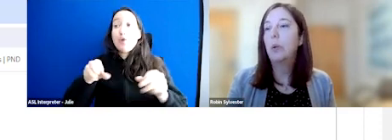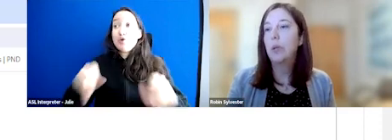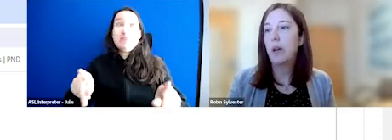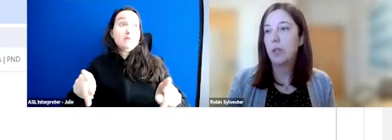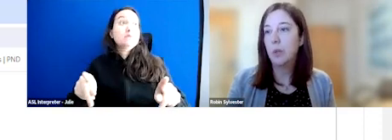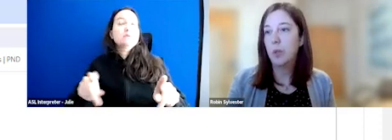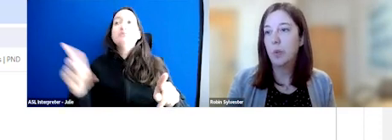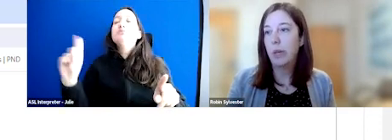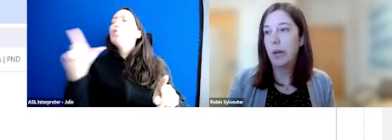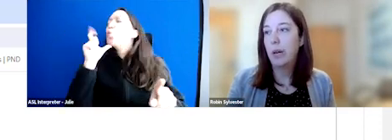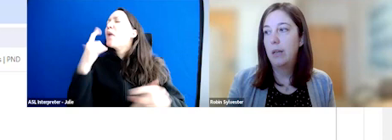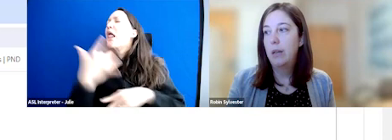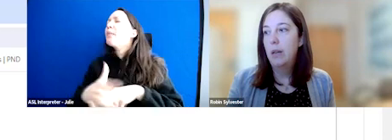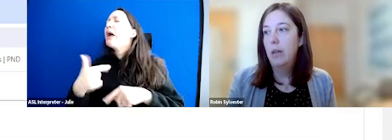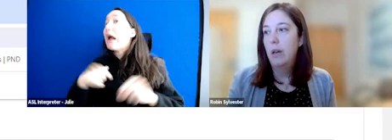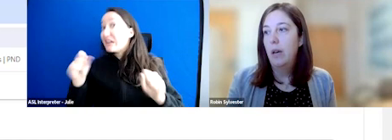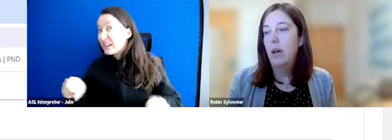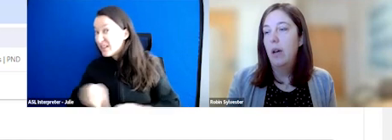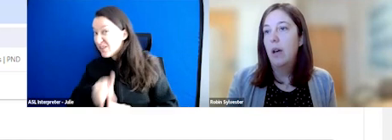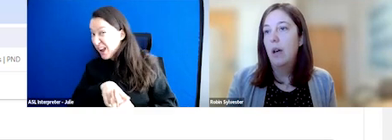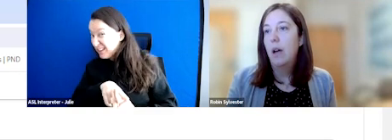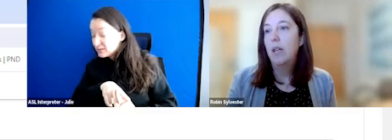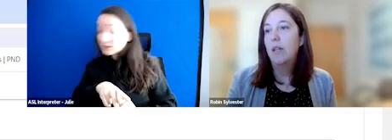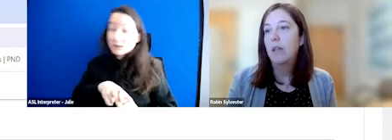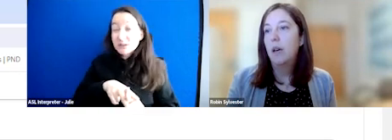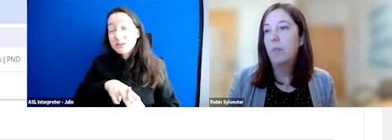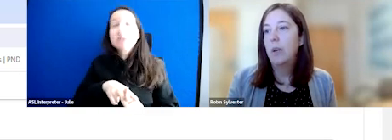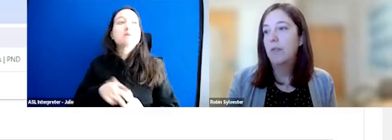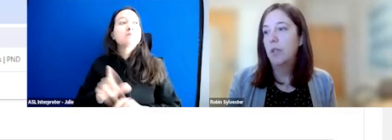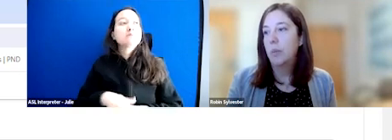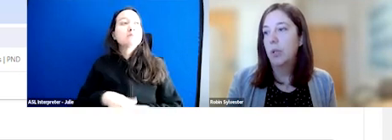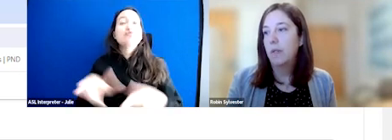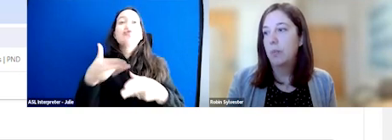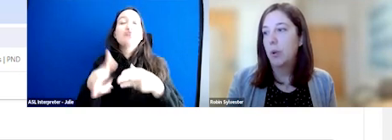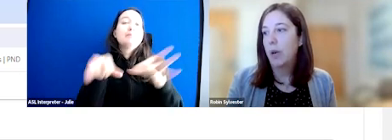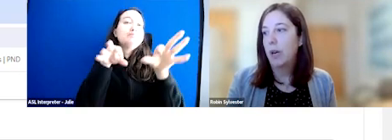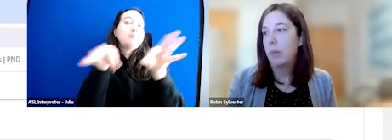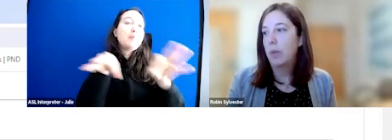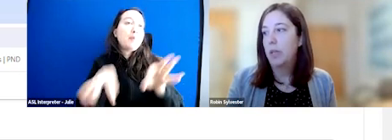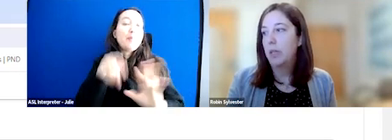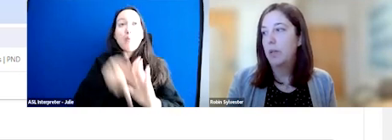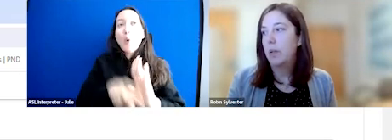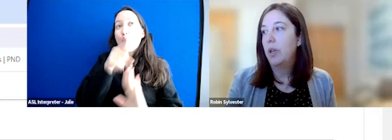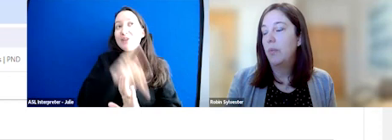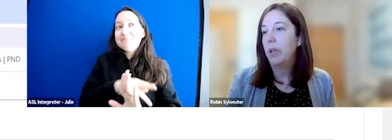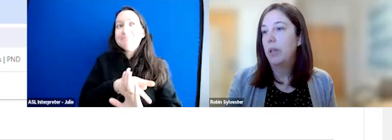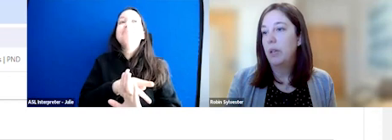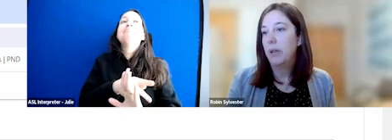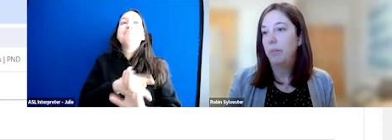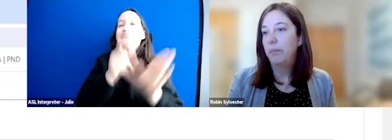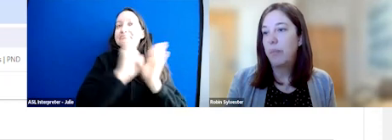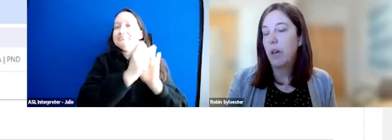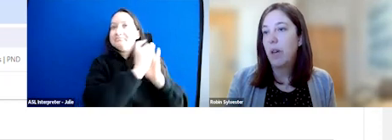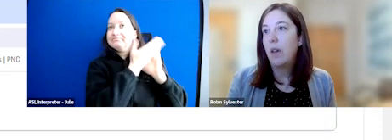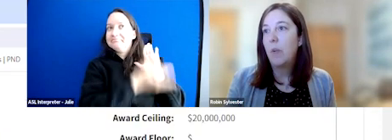see who is eligible to apply. And then a brief description of this program is written